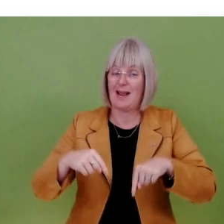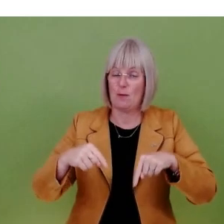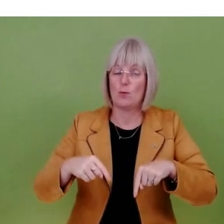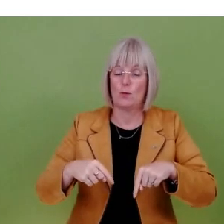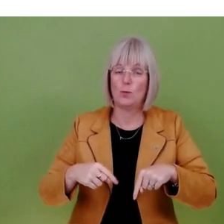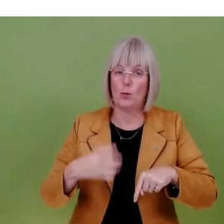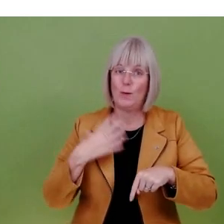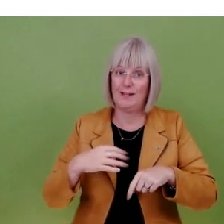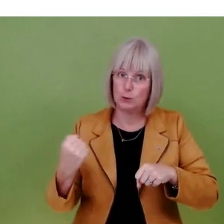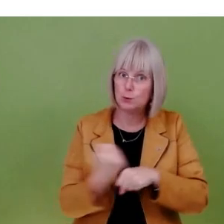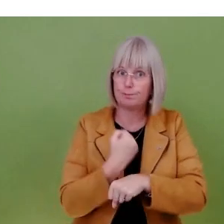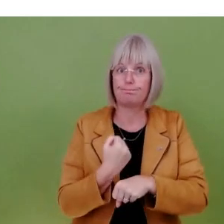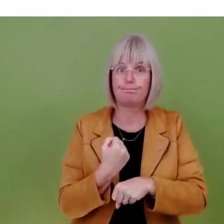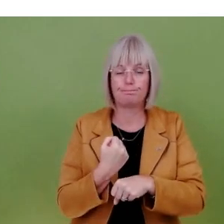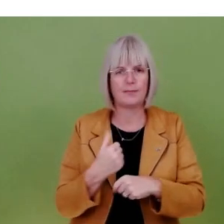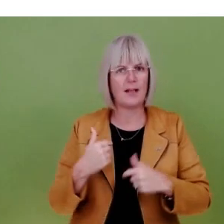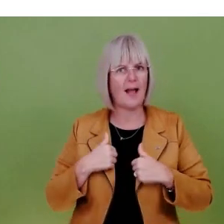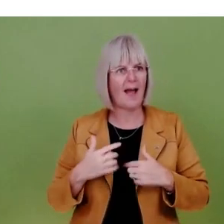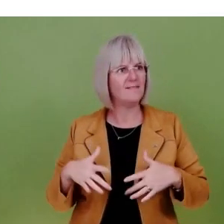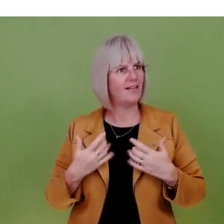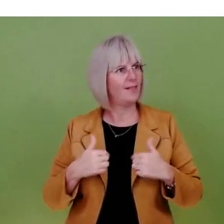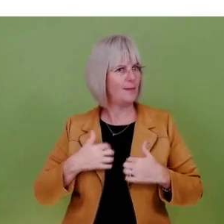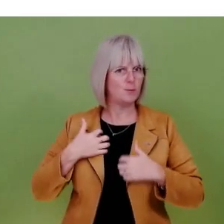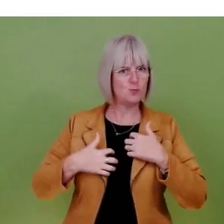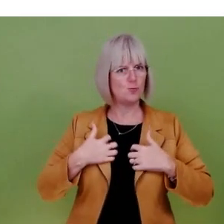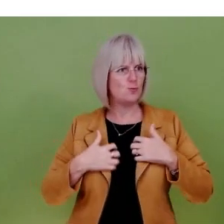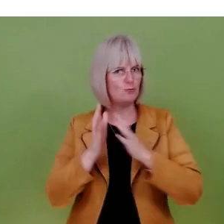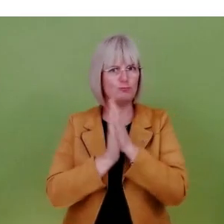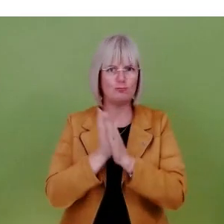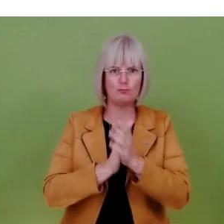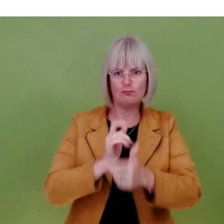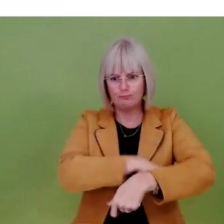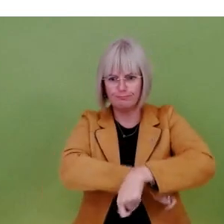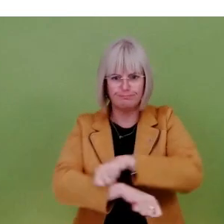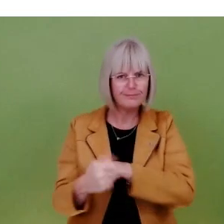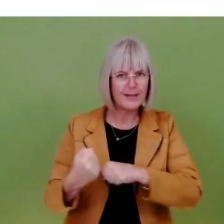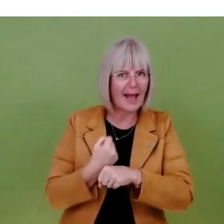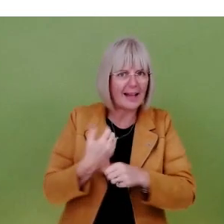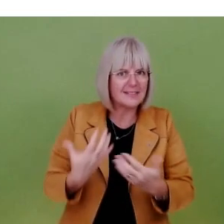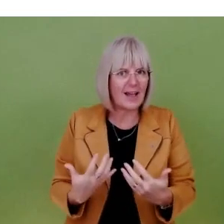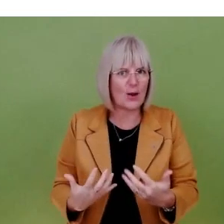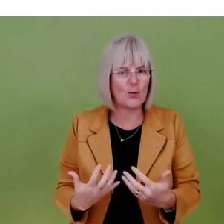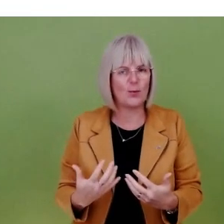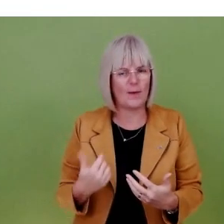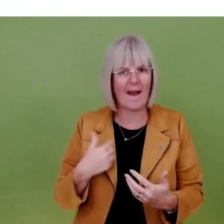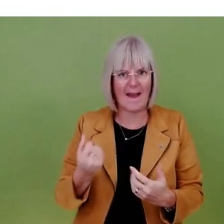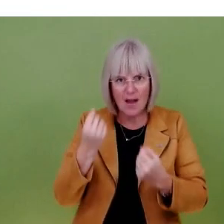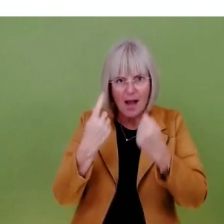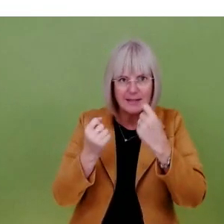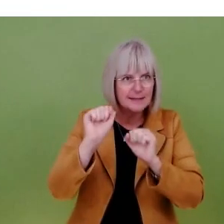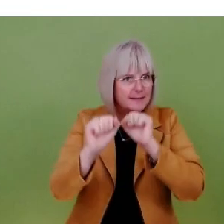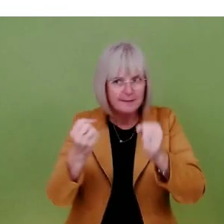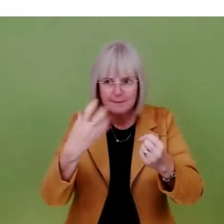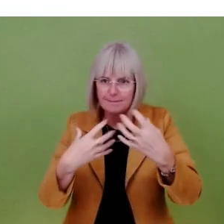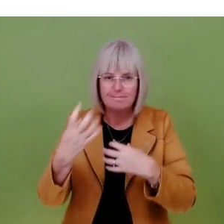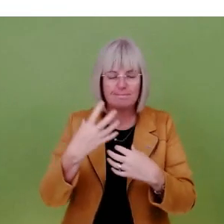I feel very motivated to act now, and like I've got some ideas. And just really that sense of well-being and belonging